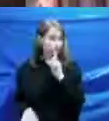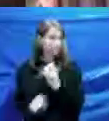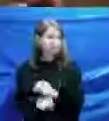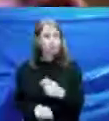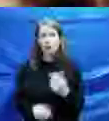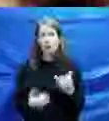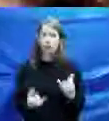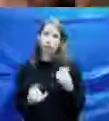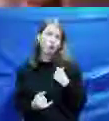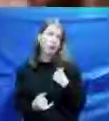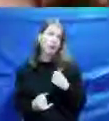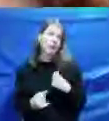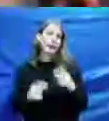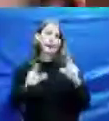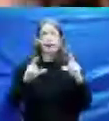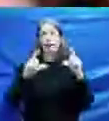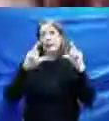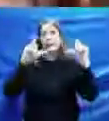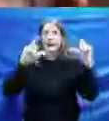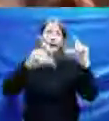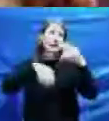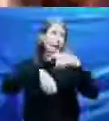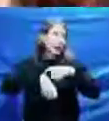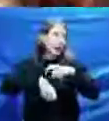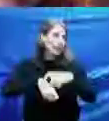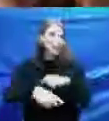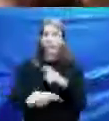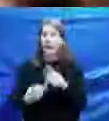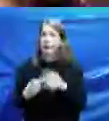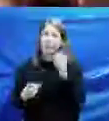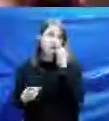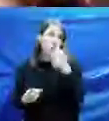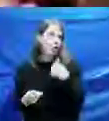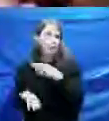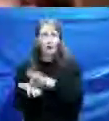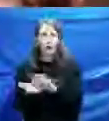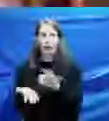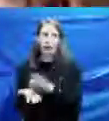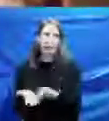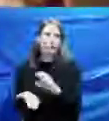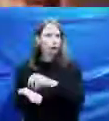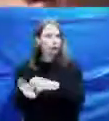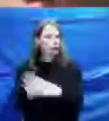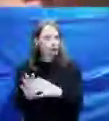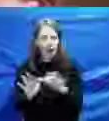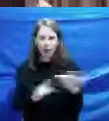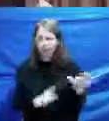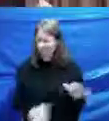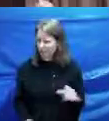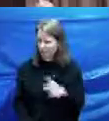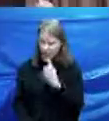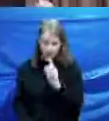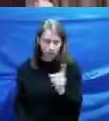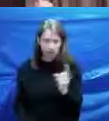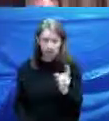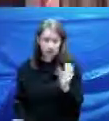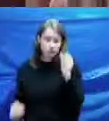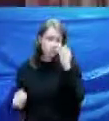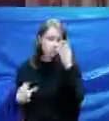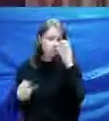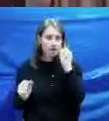are counting cupcakes, and the next day we're and it's just amazing how quickly we go through all of